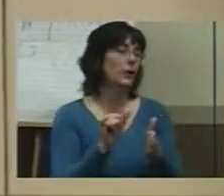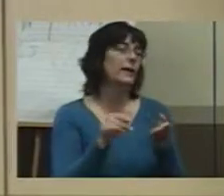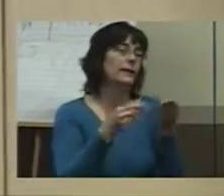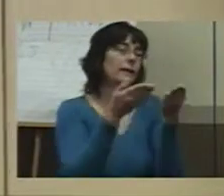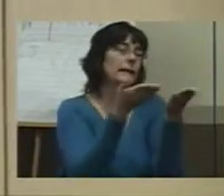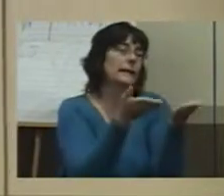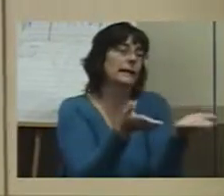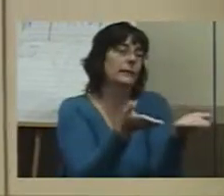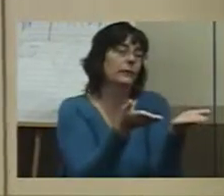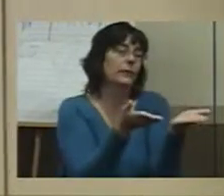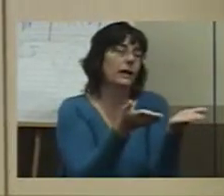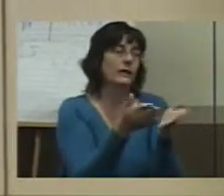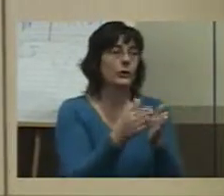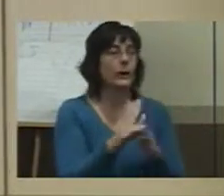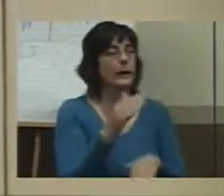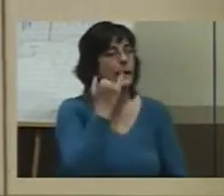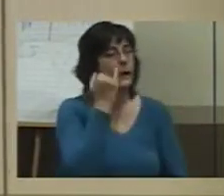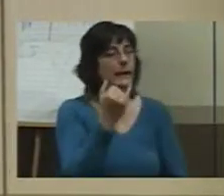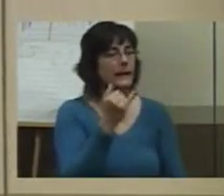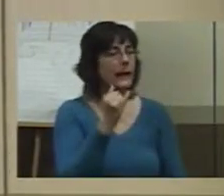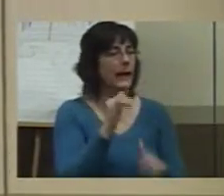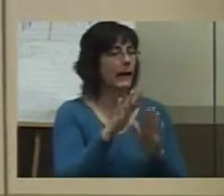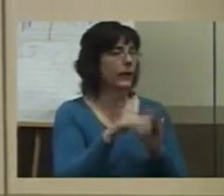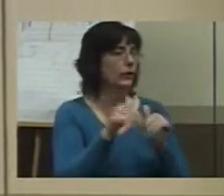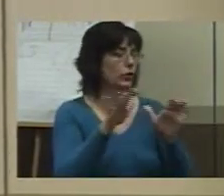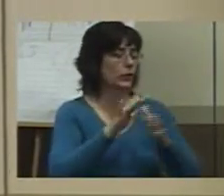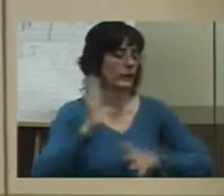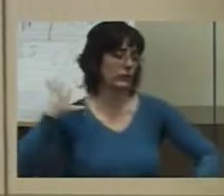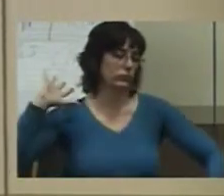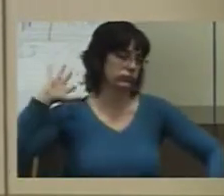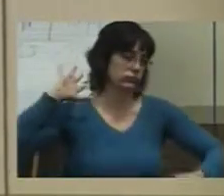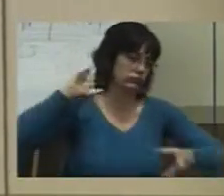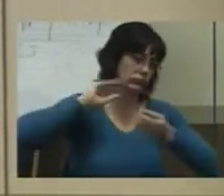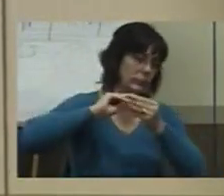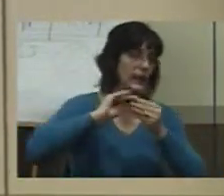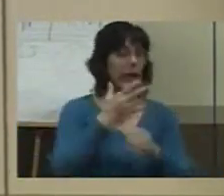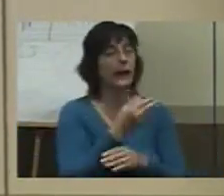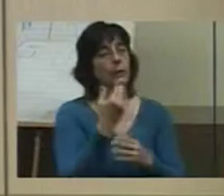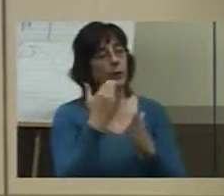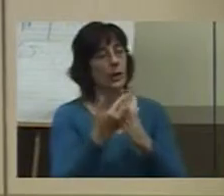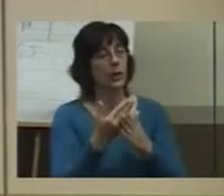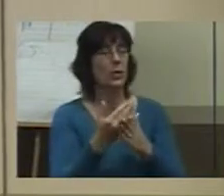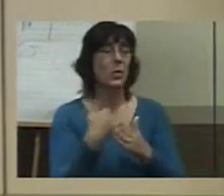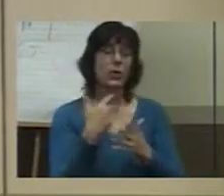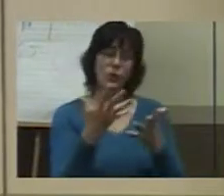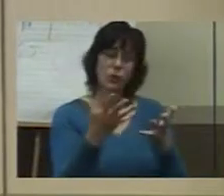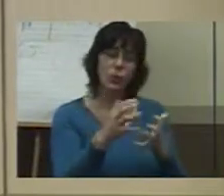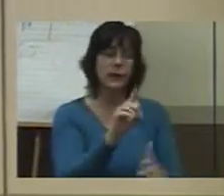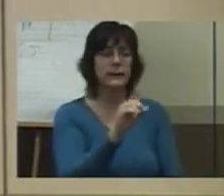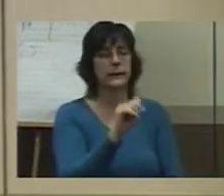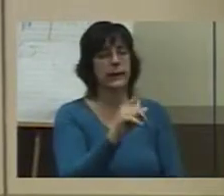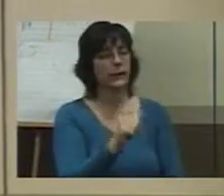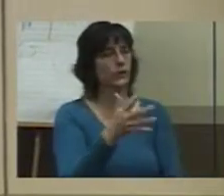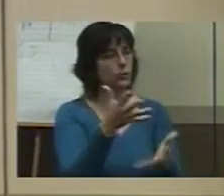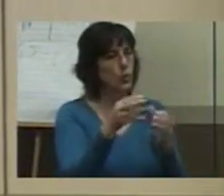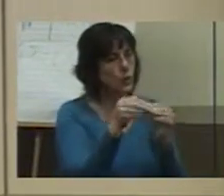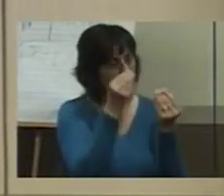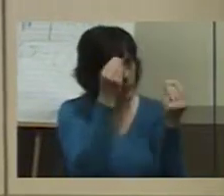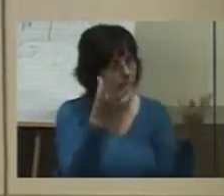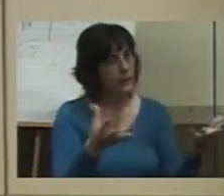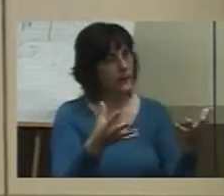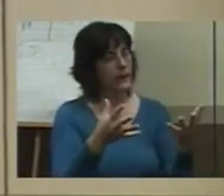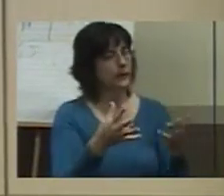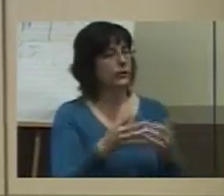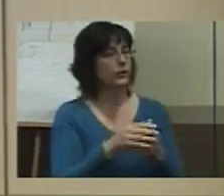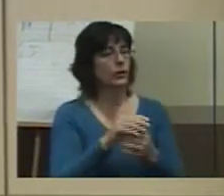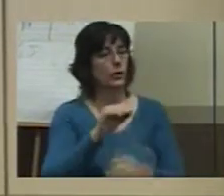you an idea of really how to do this comprehensively and effectively. You'd want that data collection. You'd want more information